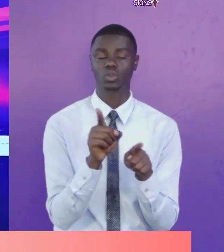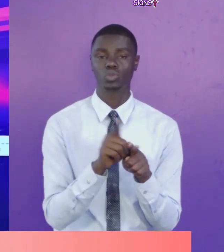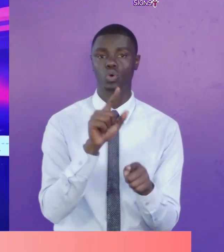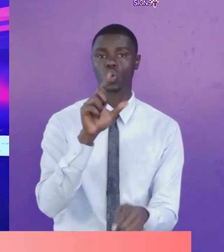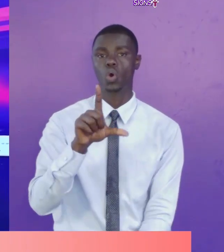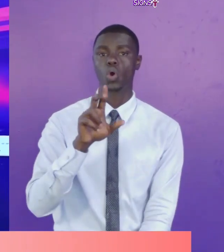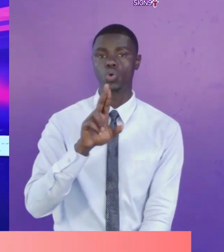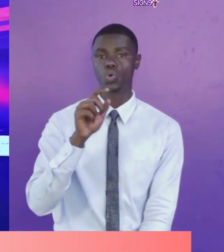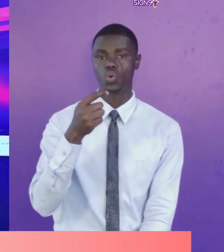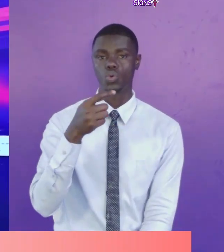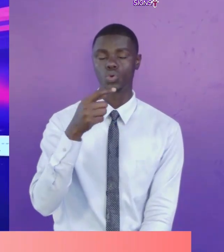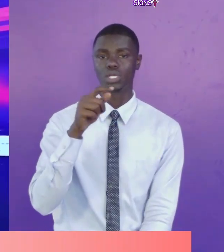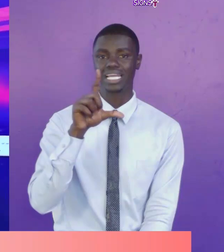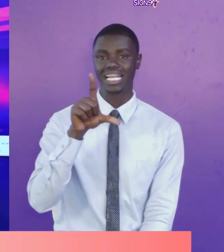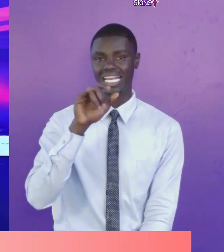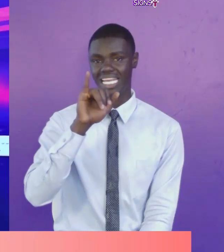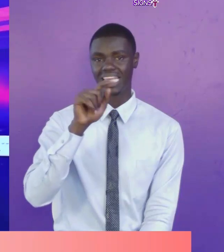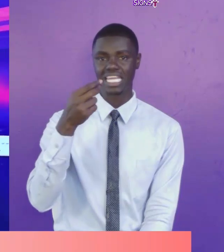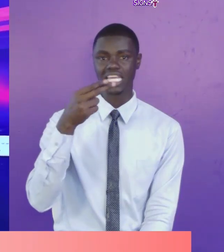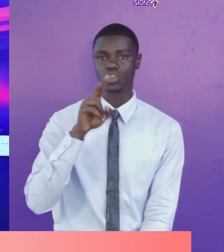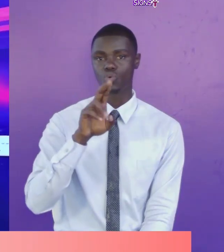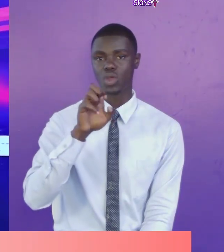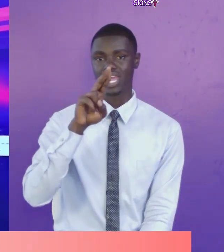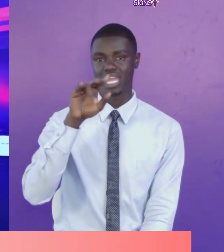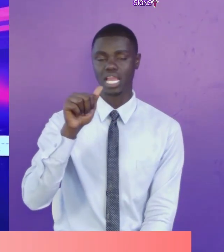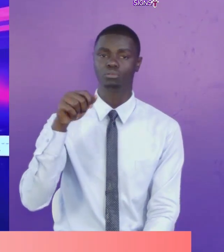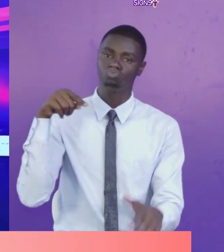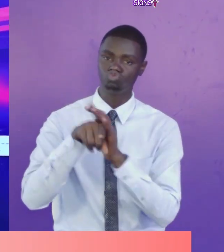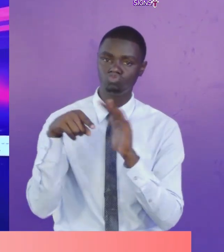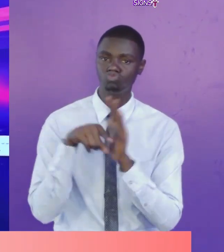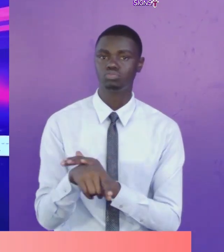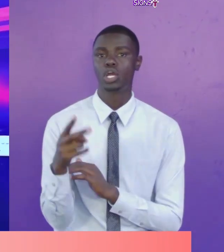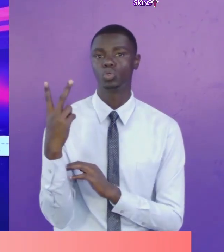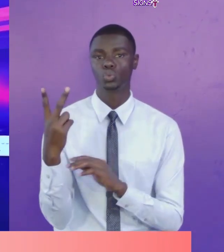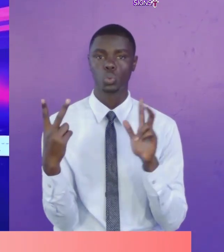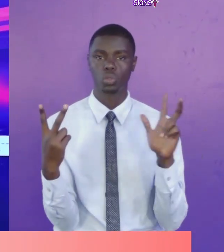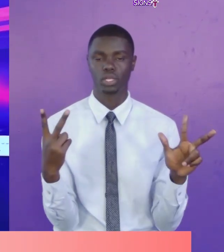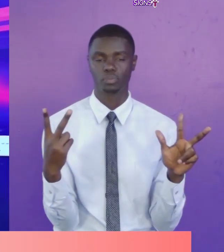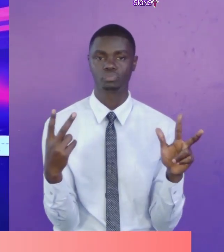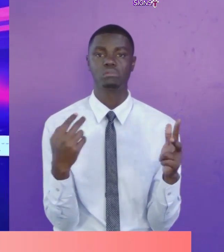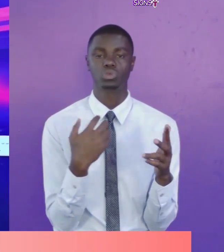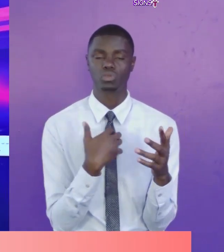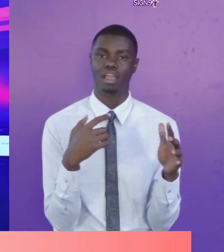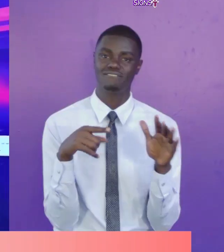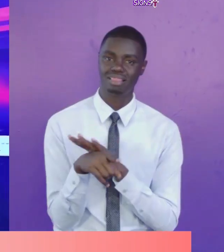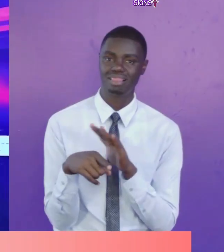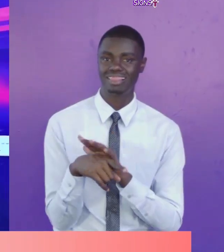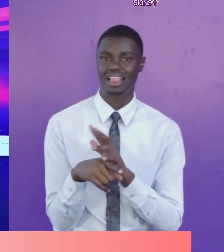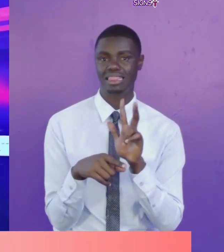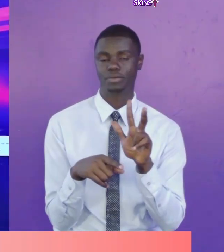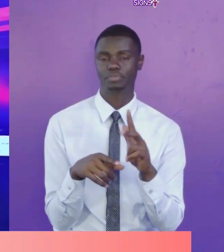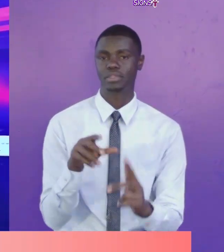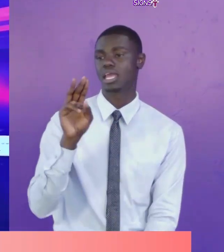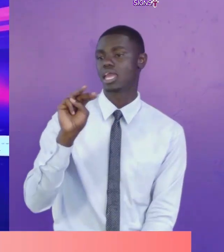Lithuania, which they beat 2-3. They are having 3 points, while Malta